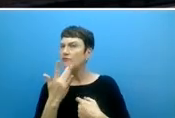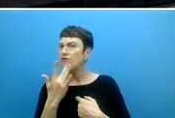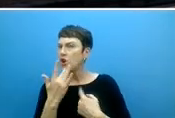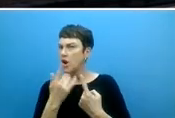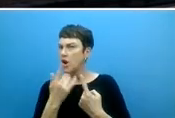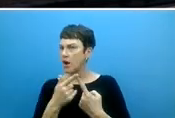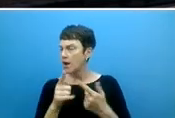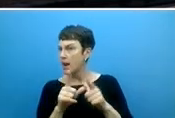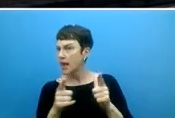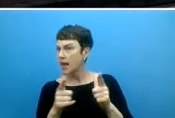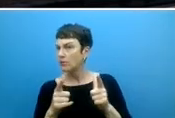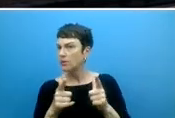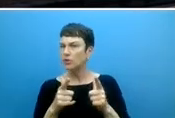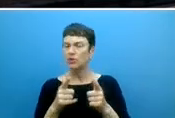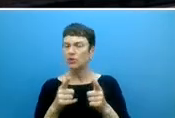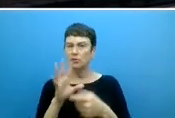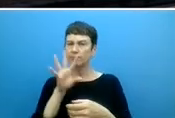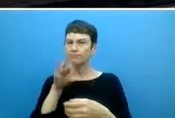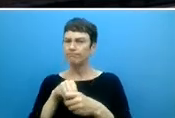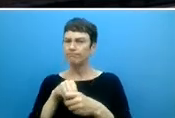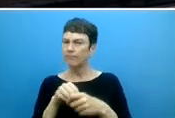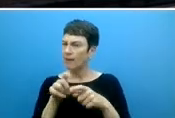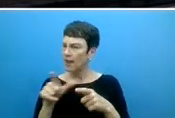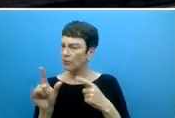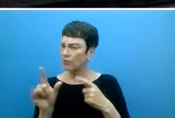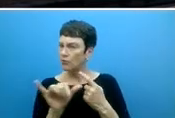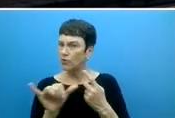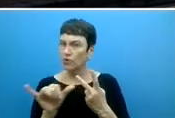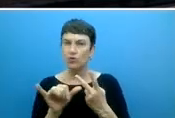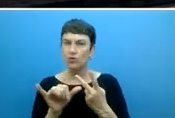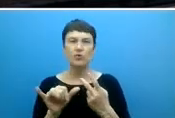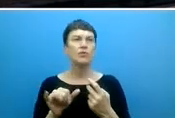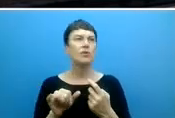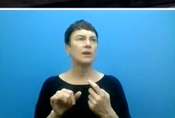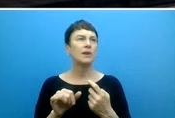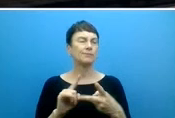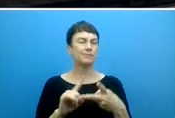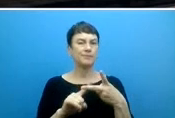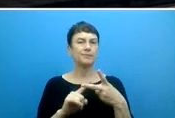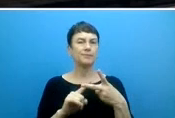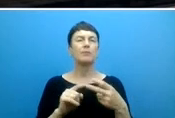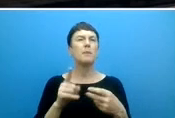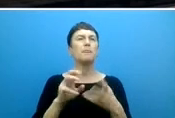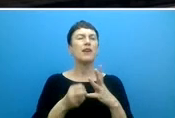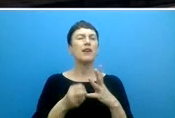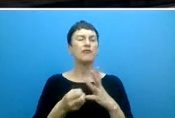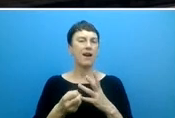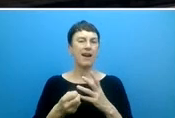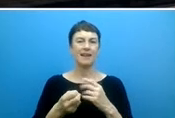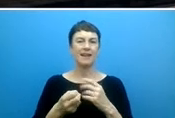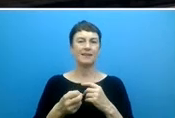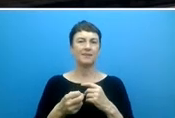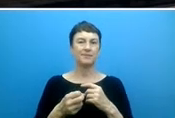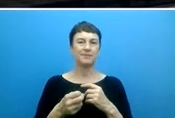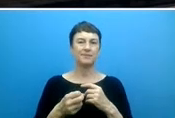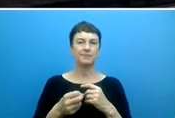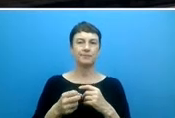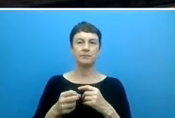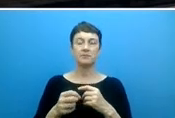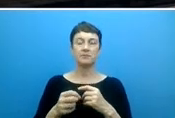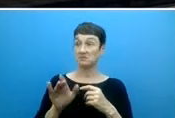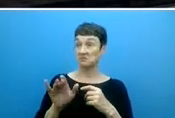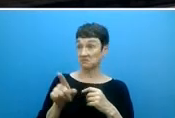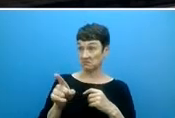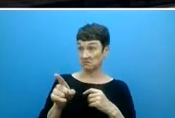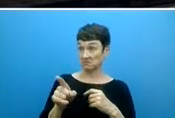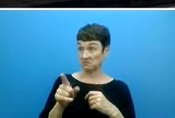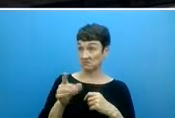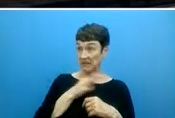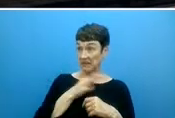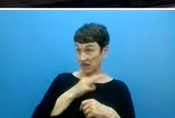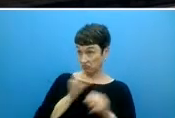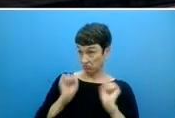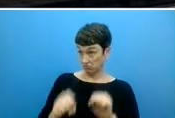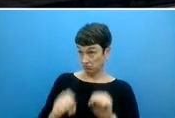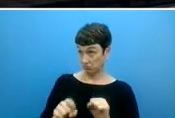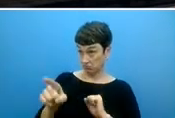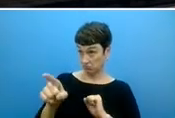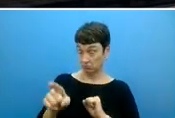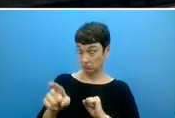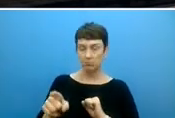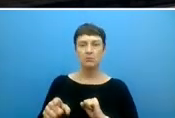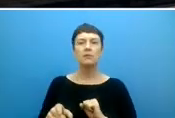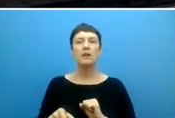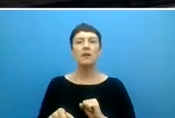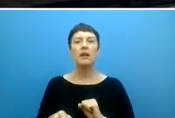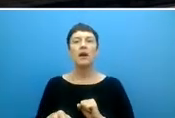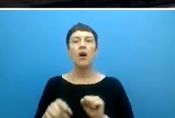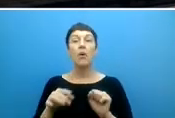or embody, and try to steer clear of questions that insinuate proficiency, like, do you speak English? Because what people could